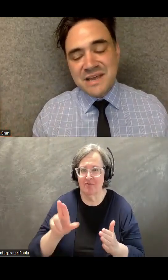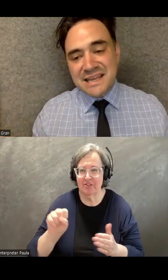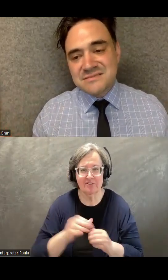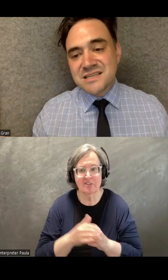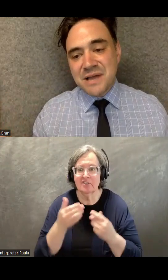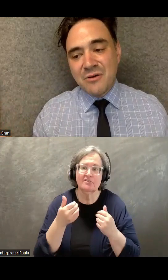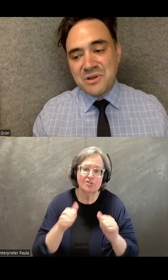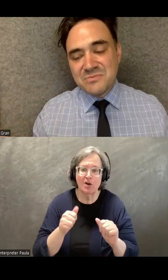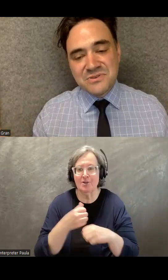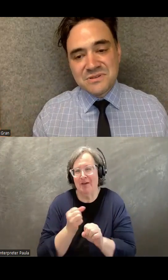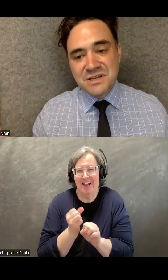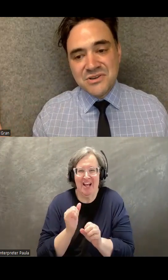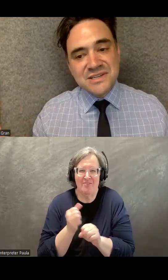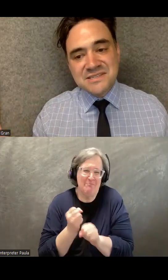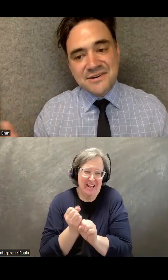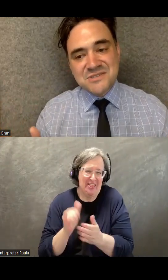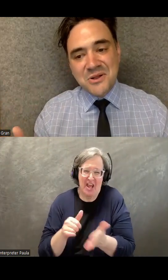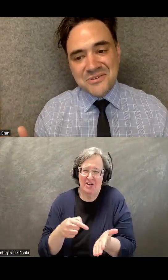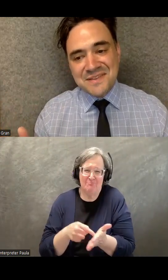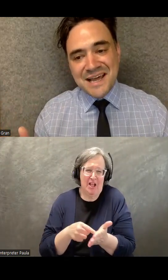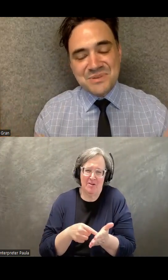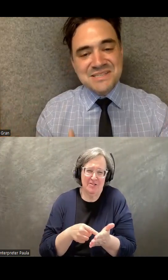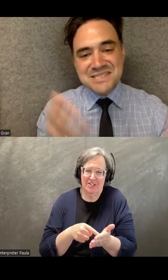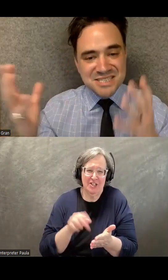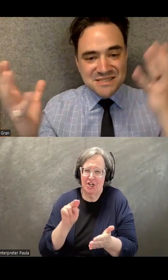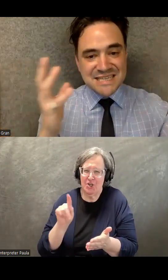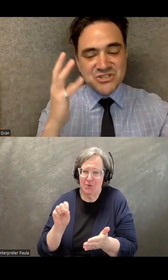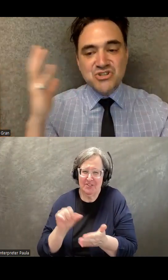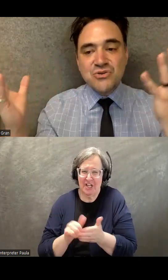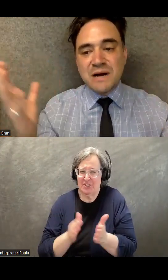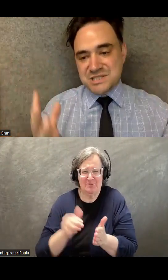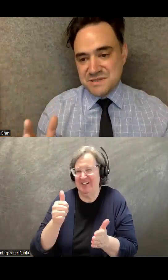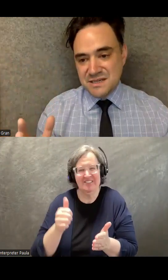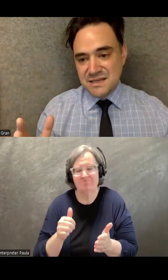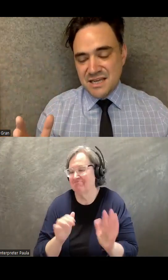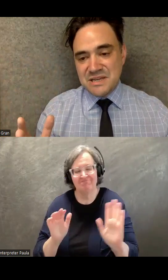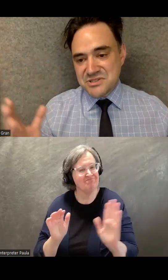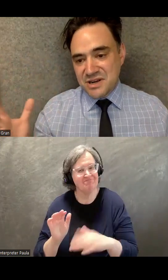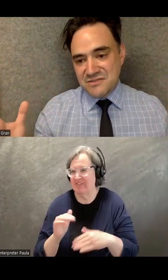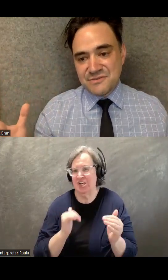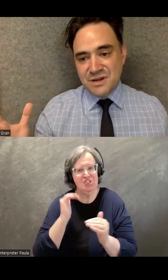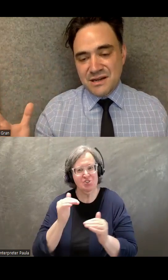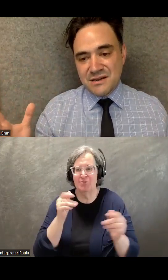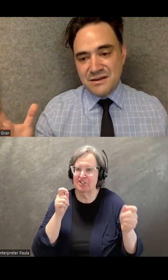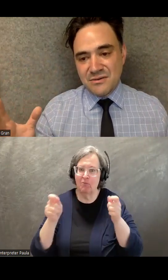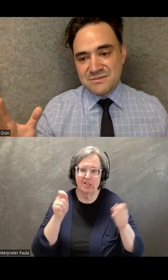trying to make it somehow billable units that are smaller than that, because it's too much